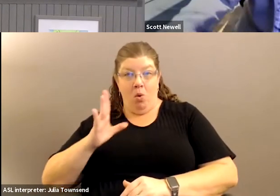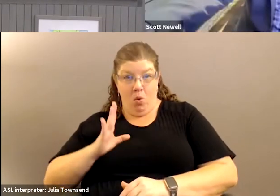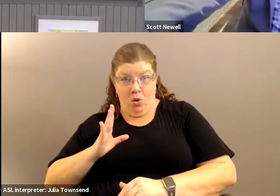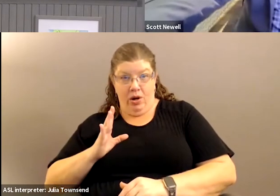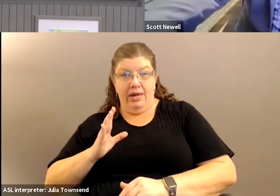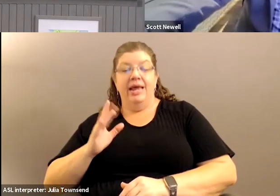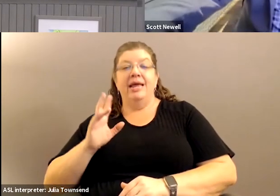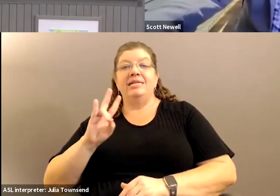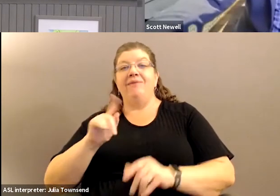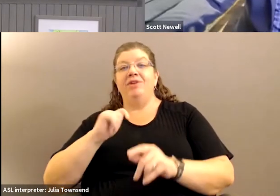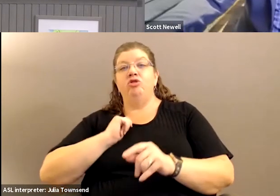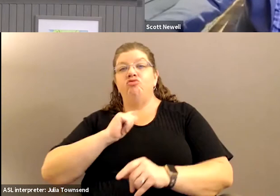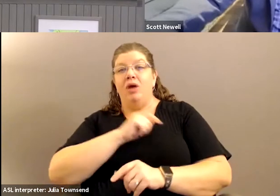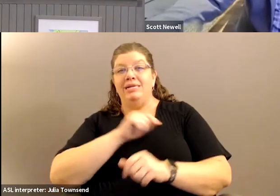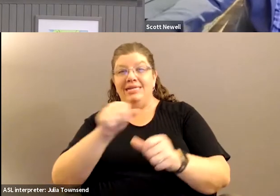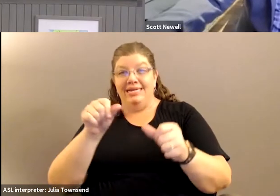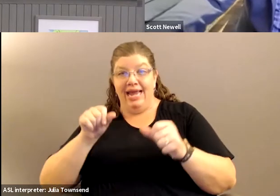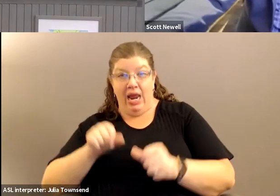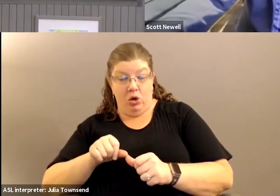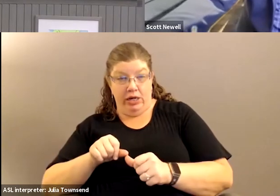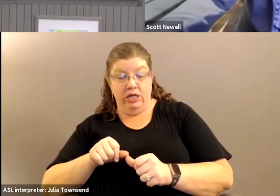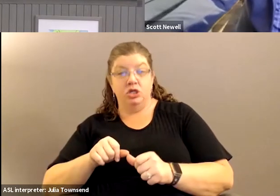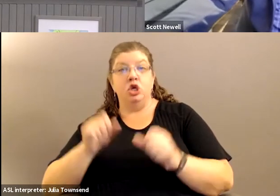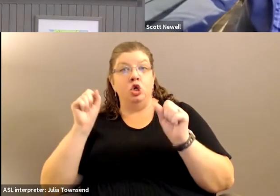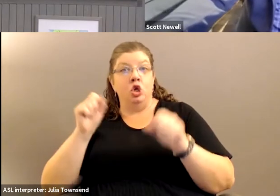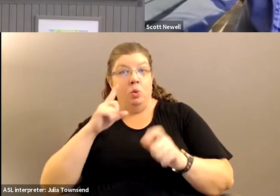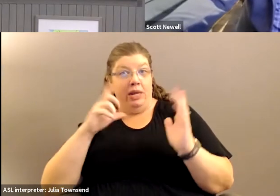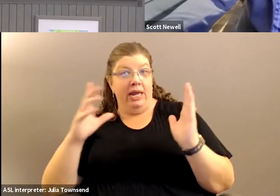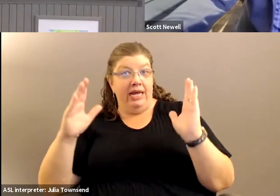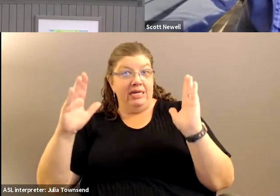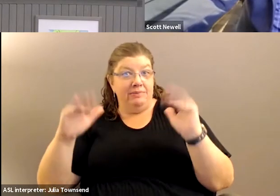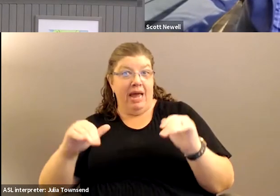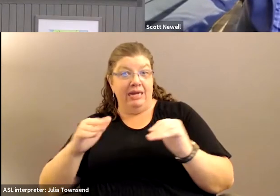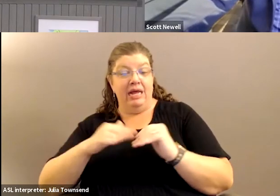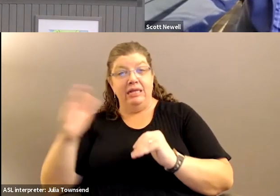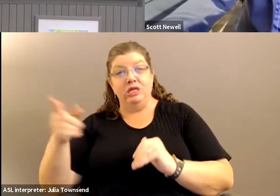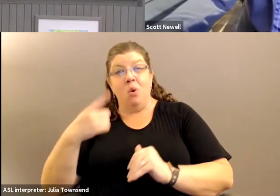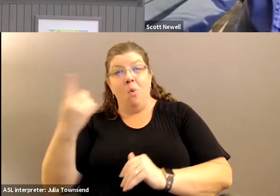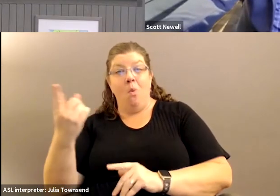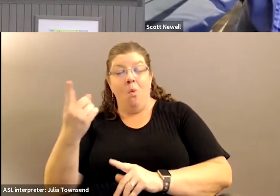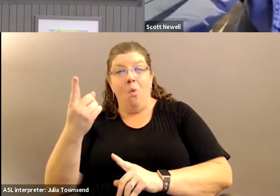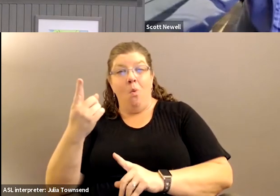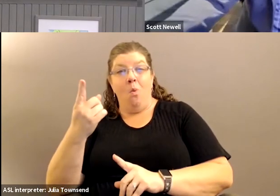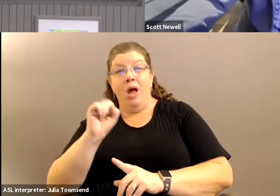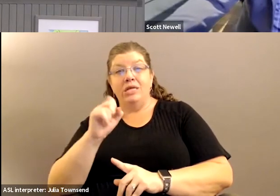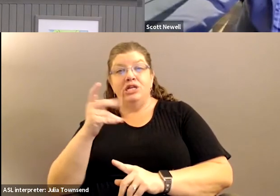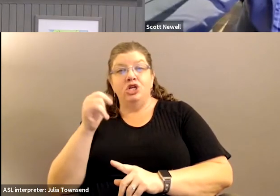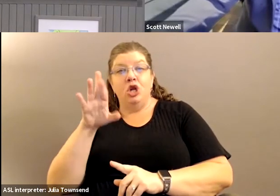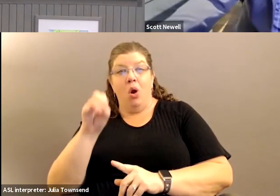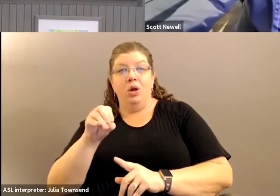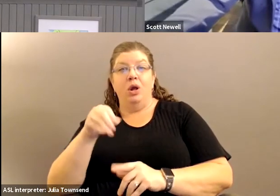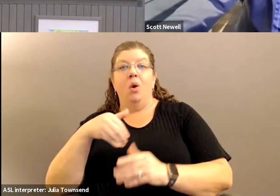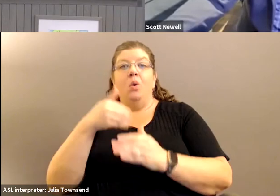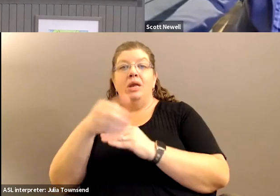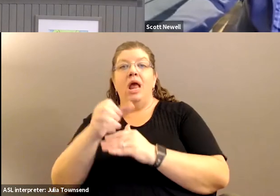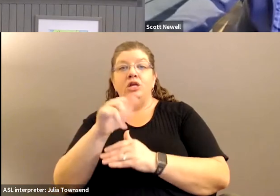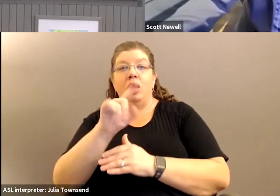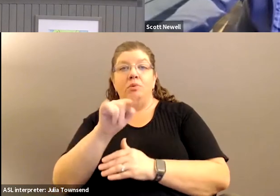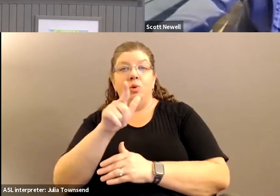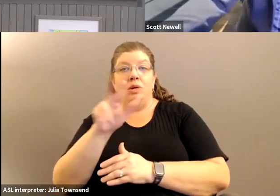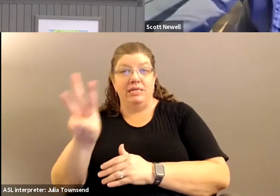trustee areas and so could we expect that at least one scenario will come to us on october 26th